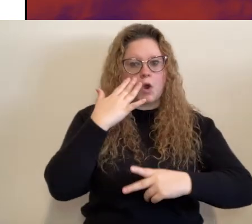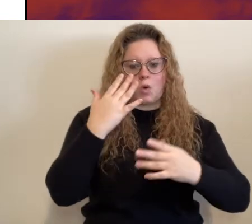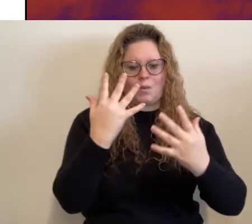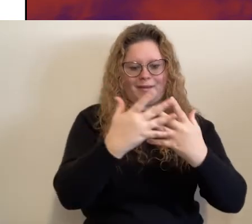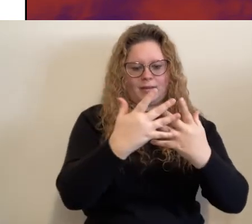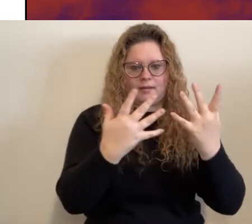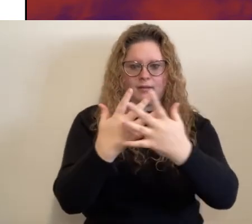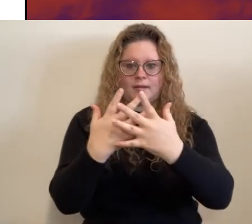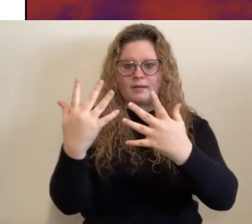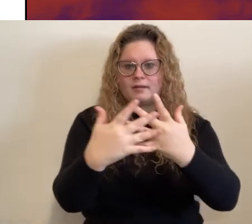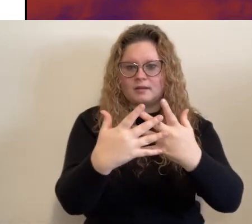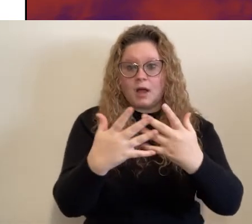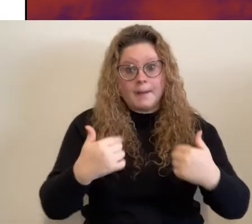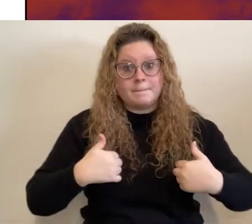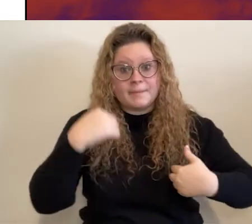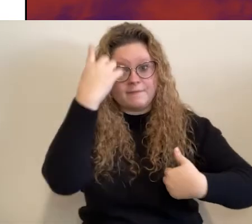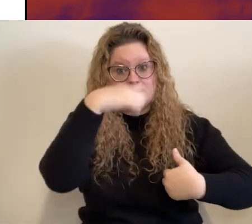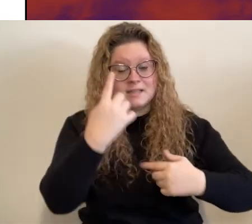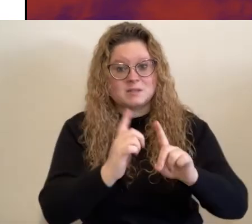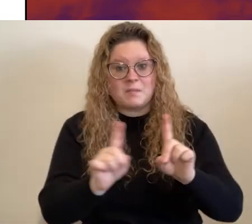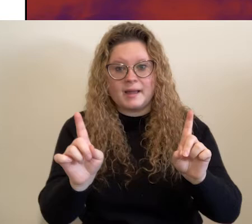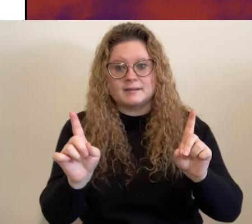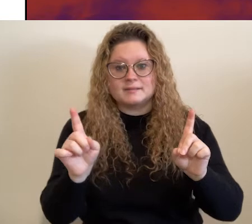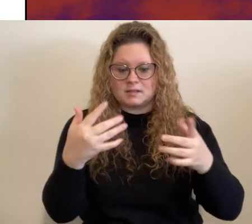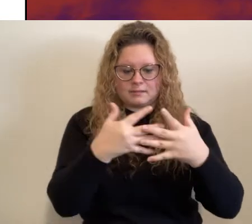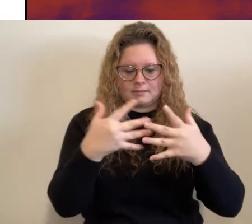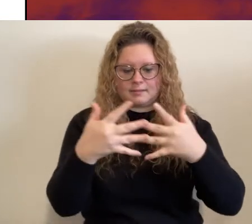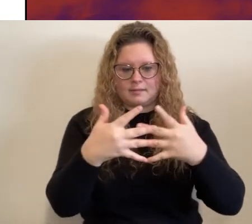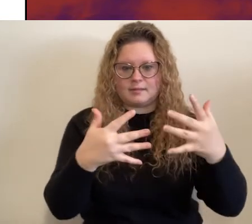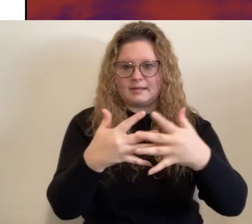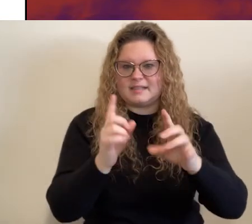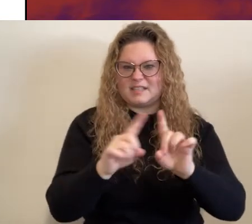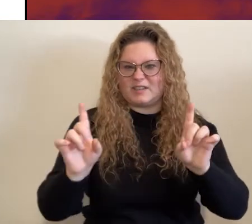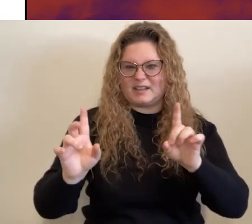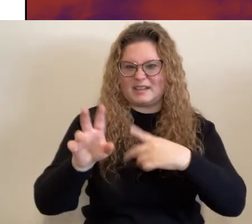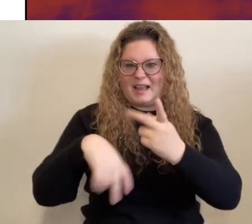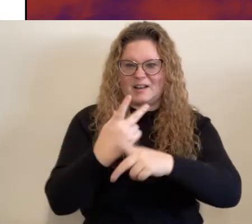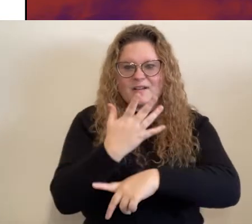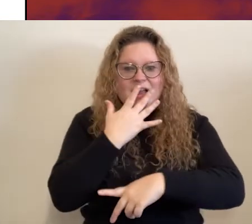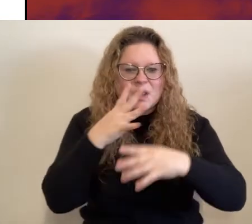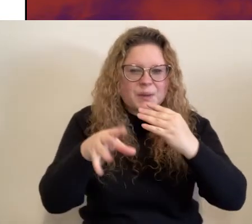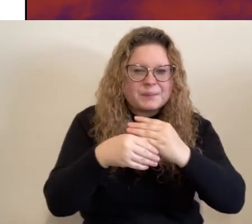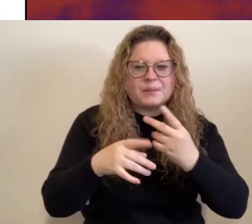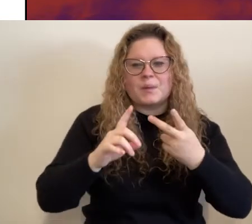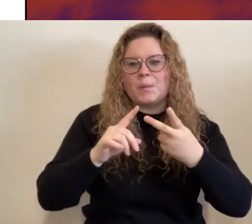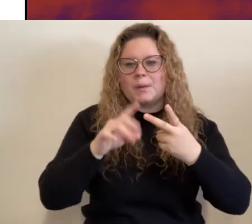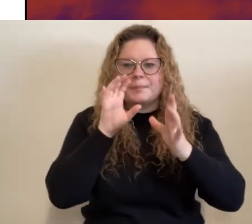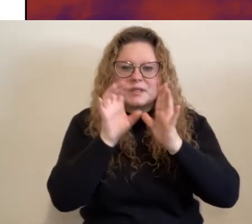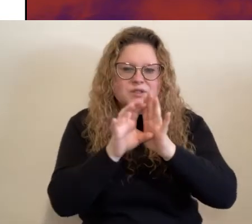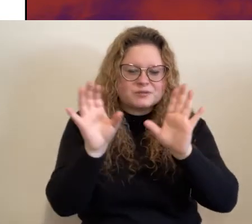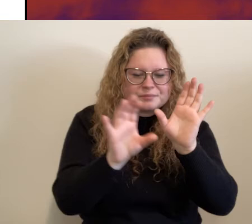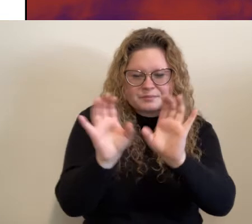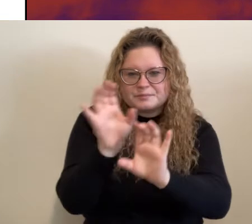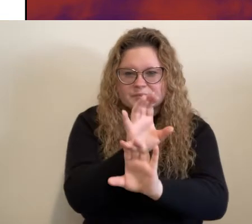that it's still me, and that can be tricky for people when they're trying to add another product or a service or whatever it is.